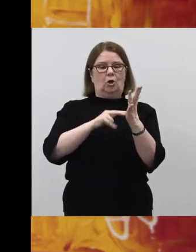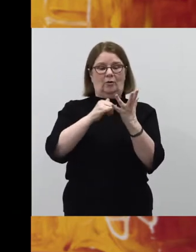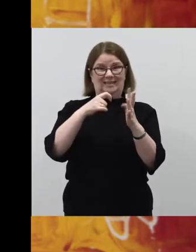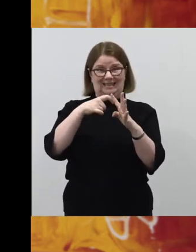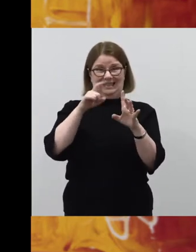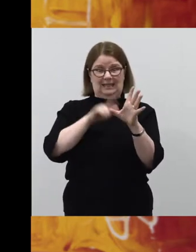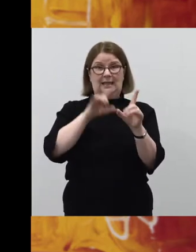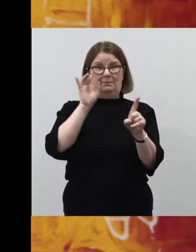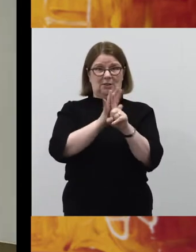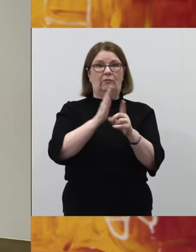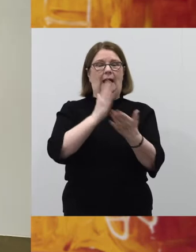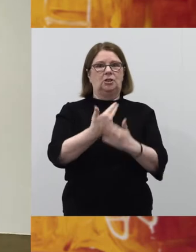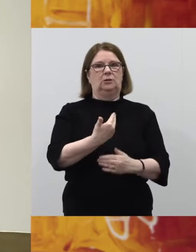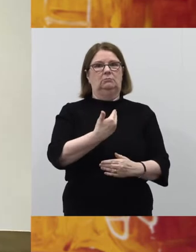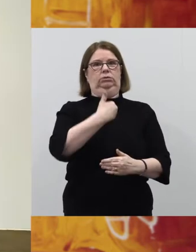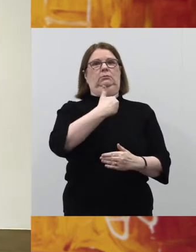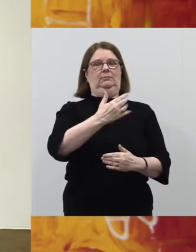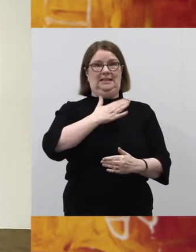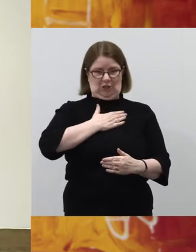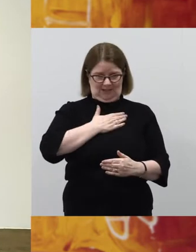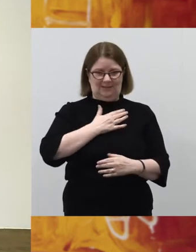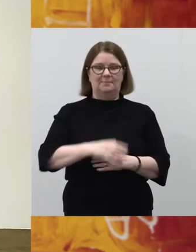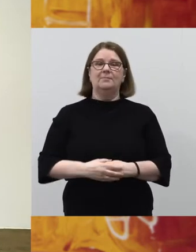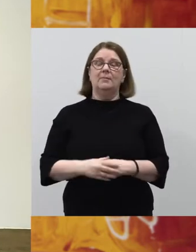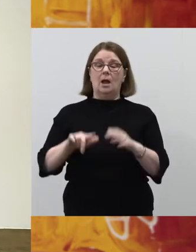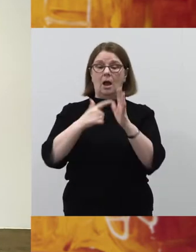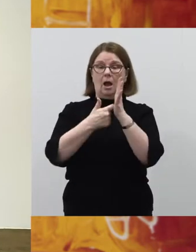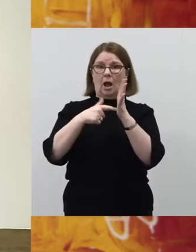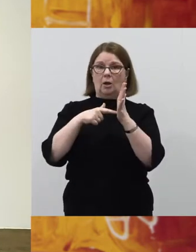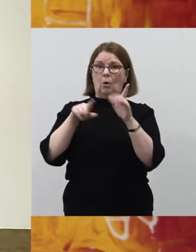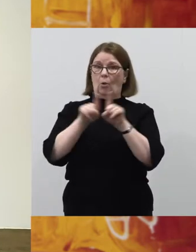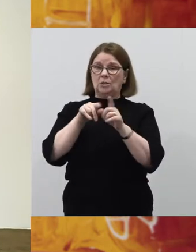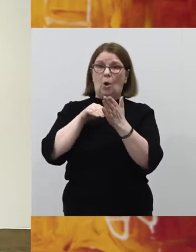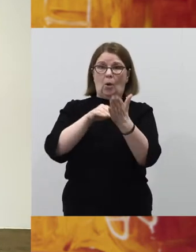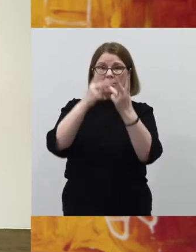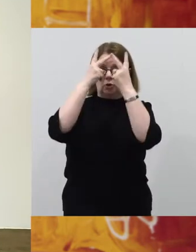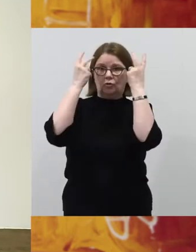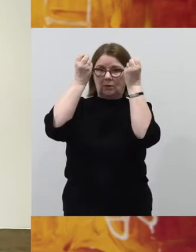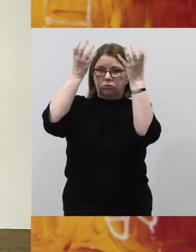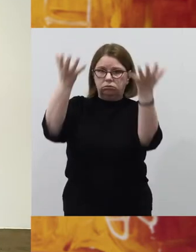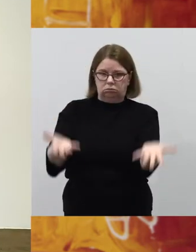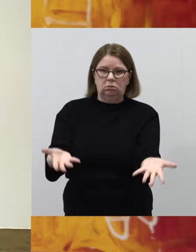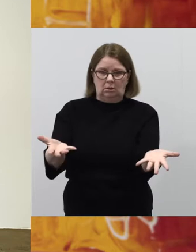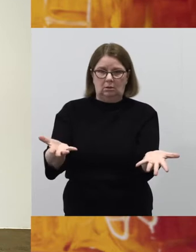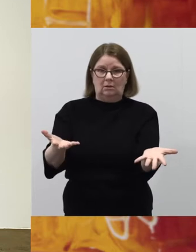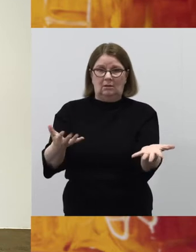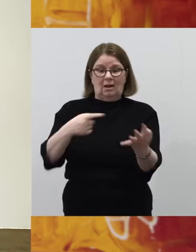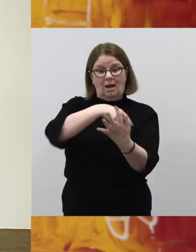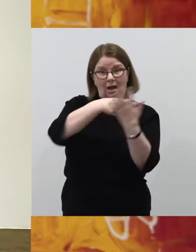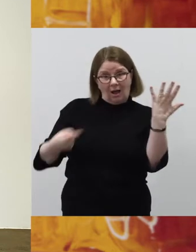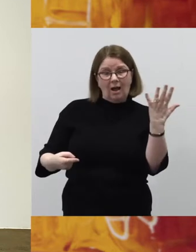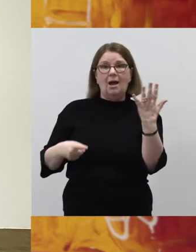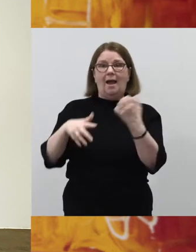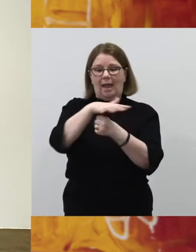is a way, he explains, to escape a little bit. And I think it's a way to deal with things as well. It's kind of meditative. So when